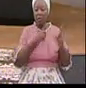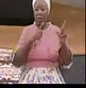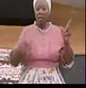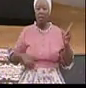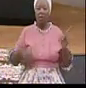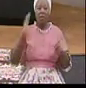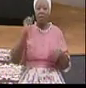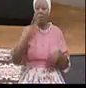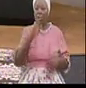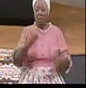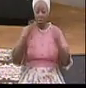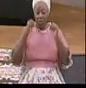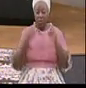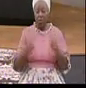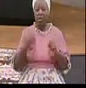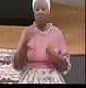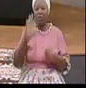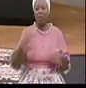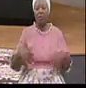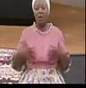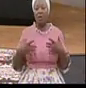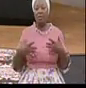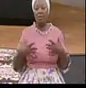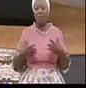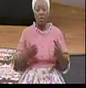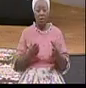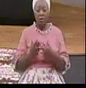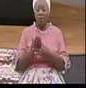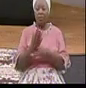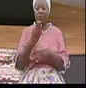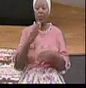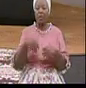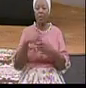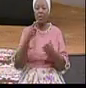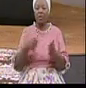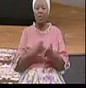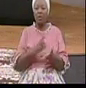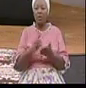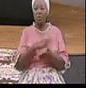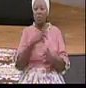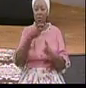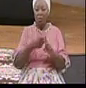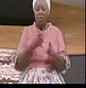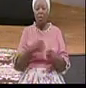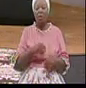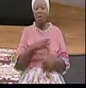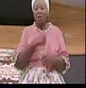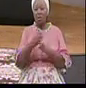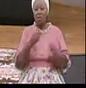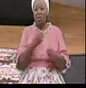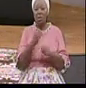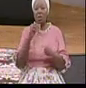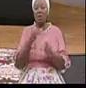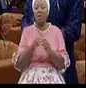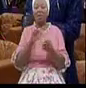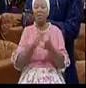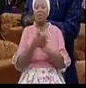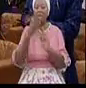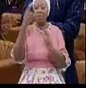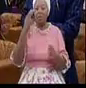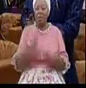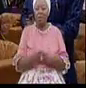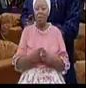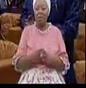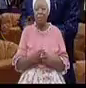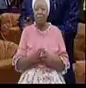will be the strength of your life throughout this week and month and year in Jesus'